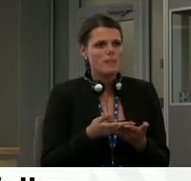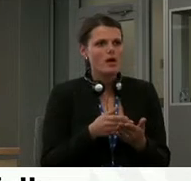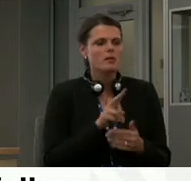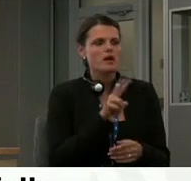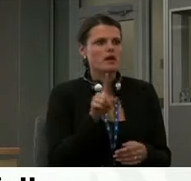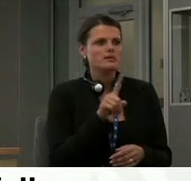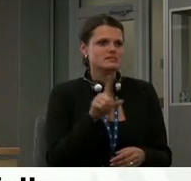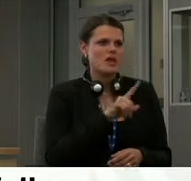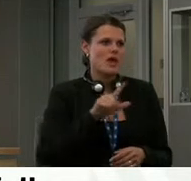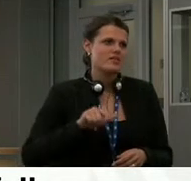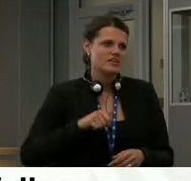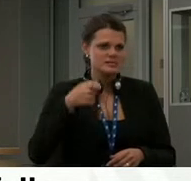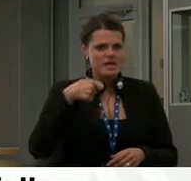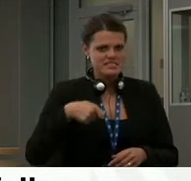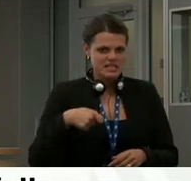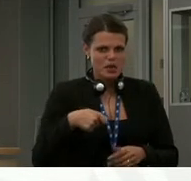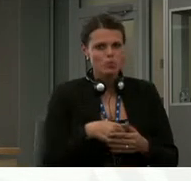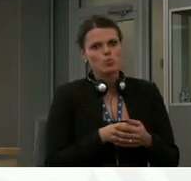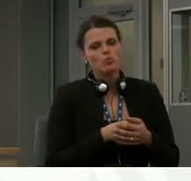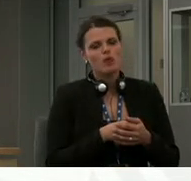of the Latvian presidency.